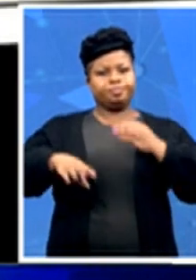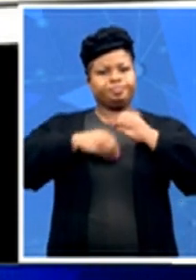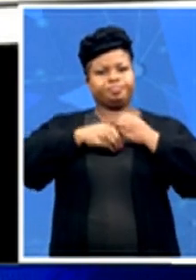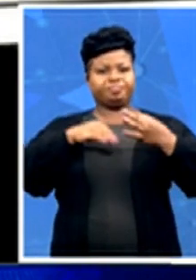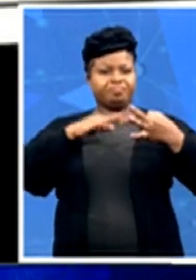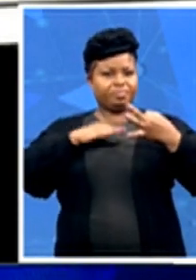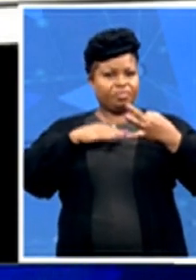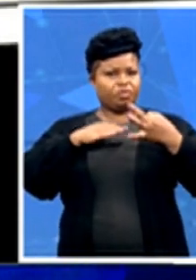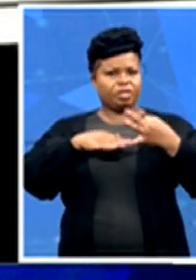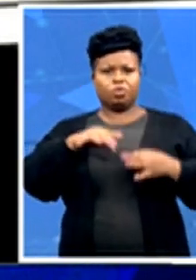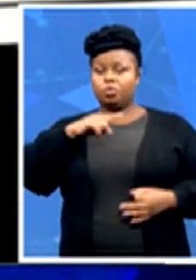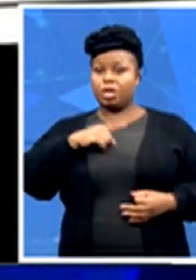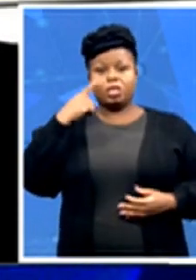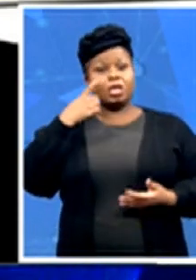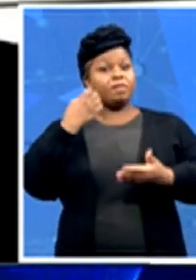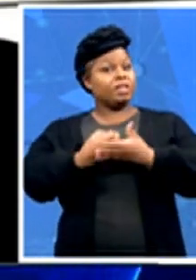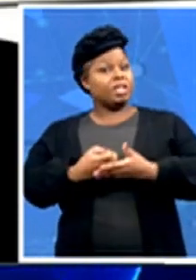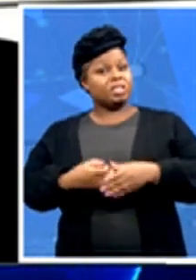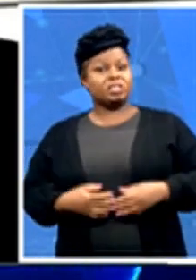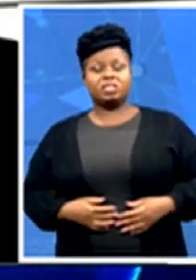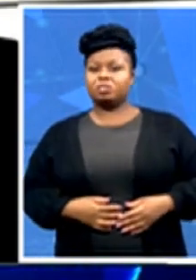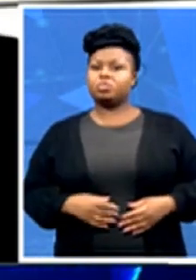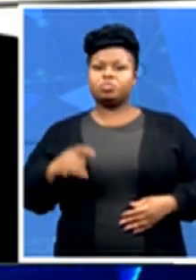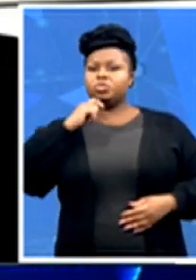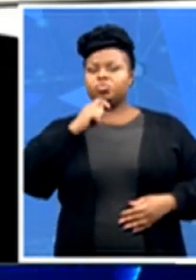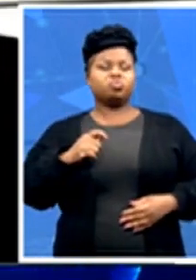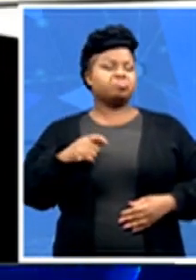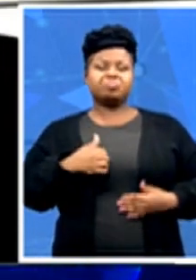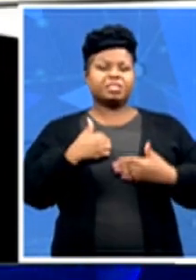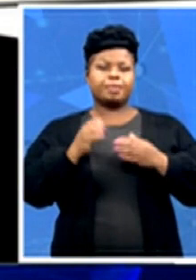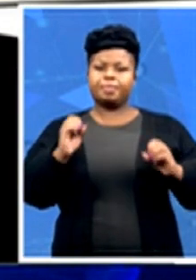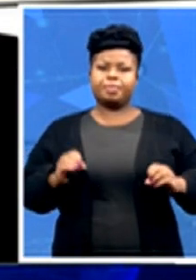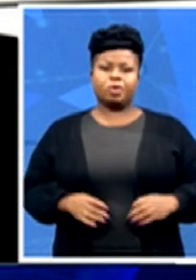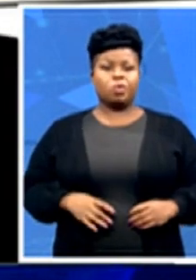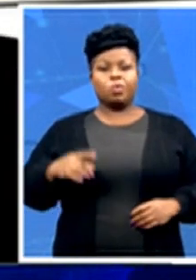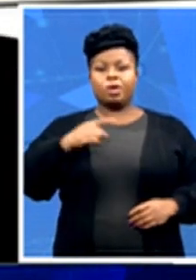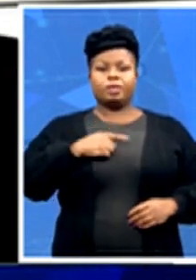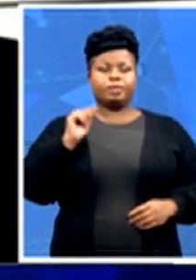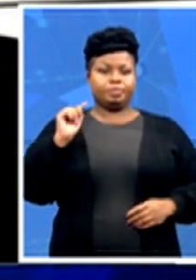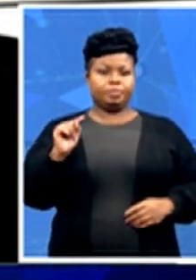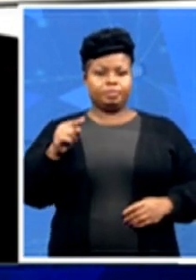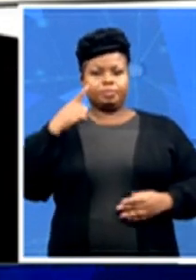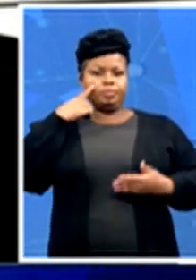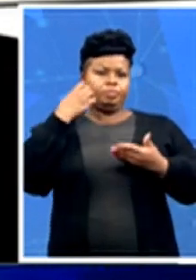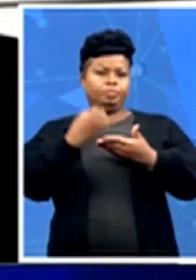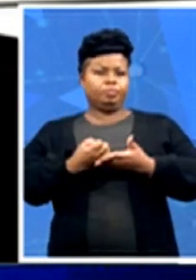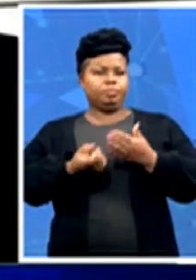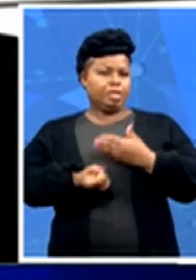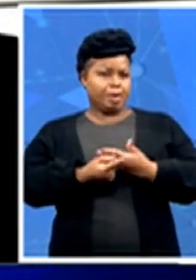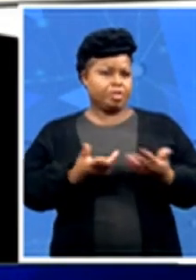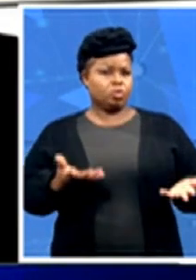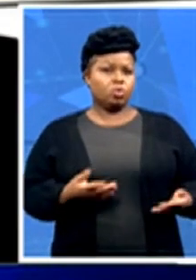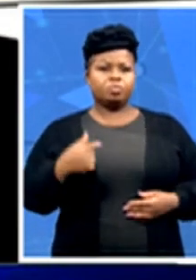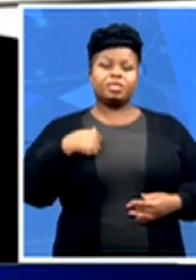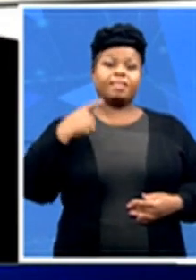is tenuous. And in the face of that kind of evidence, I would suggest that giving first doses to people